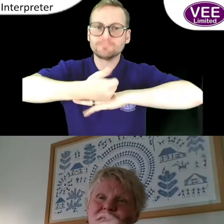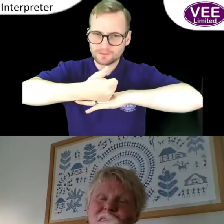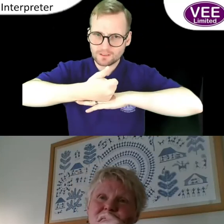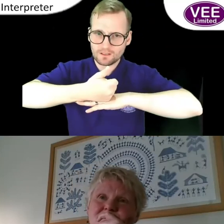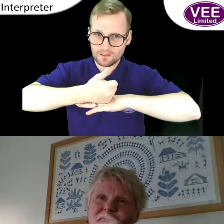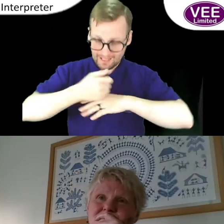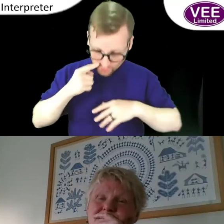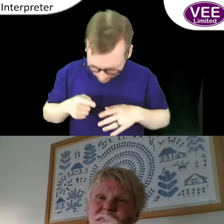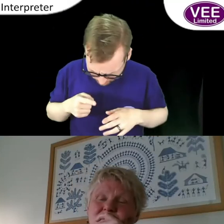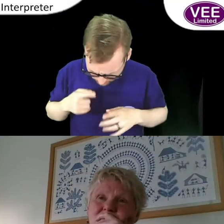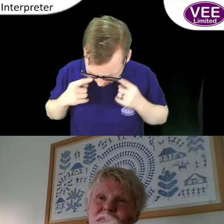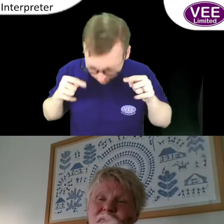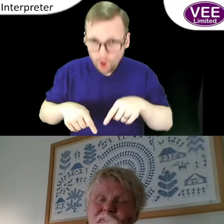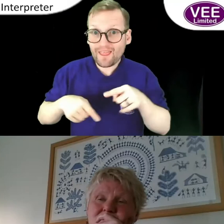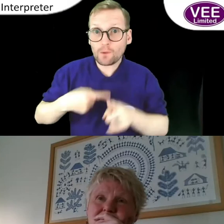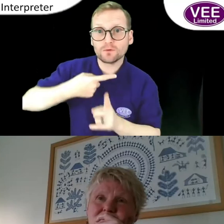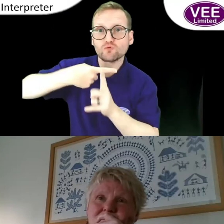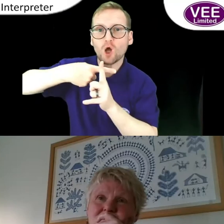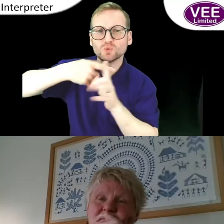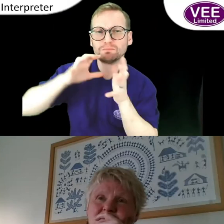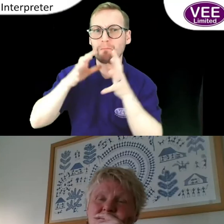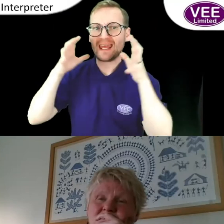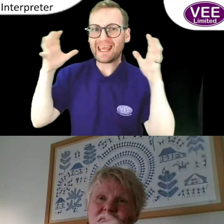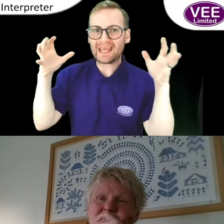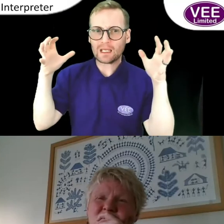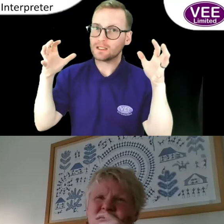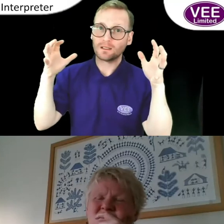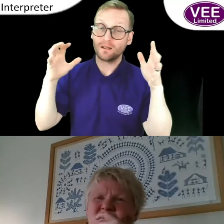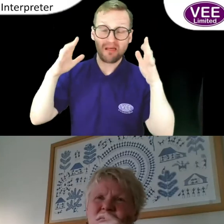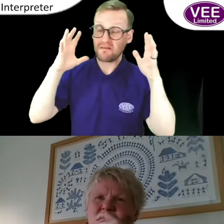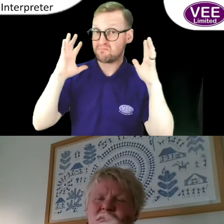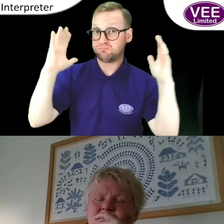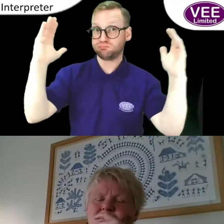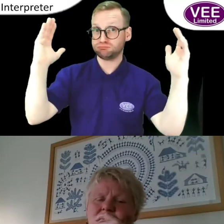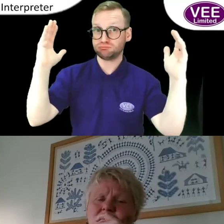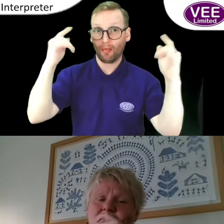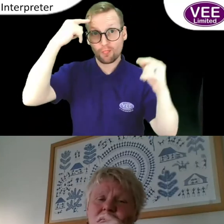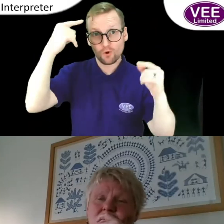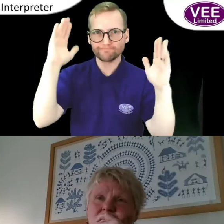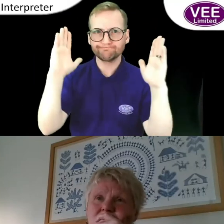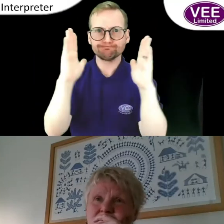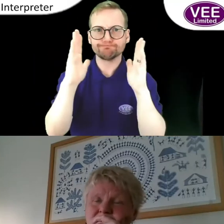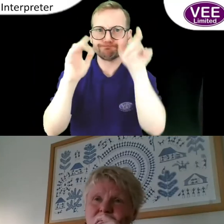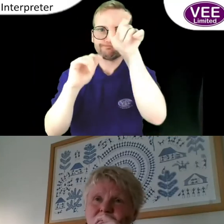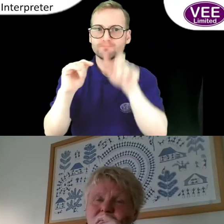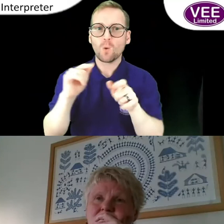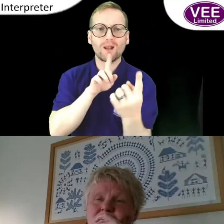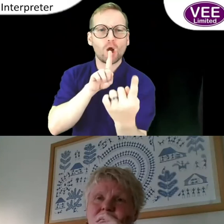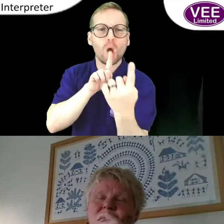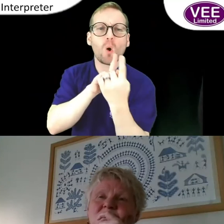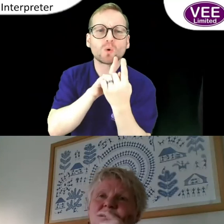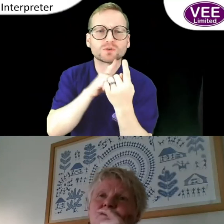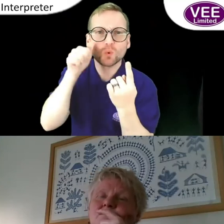was much bigger. I really felt, but it is just having that kind of, when you come close to it and you know